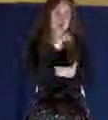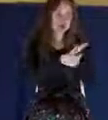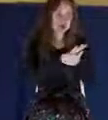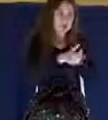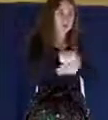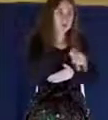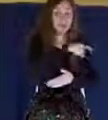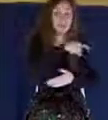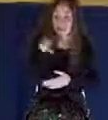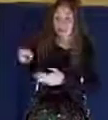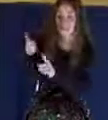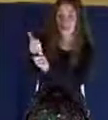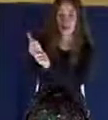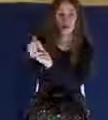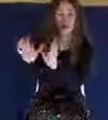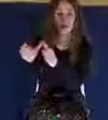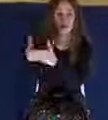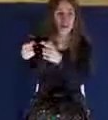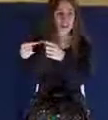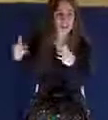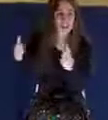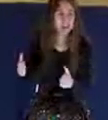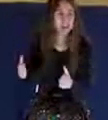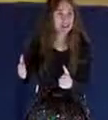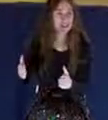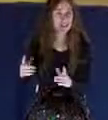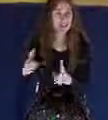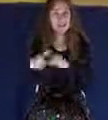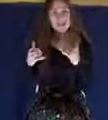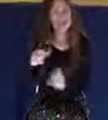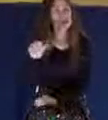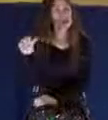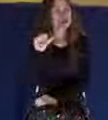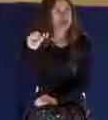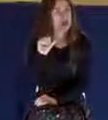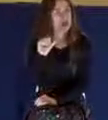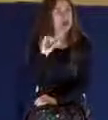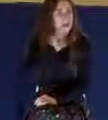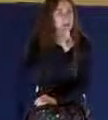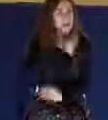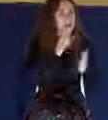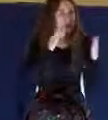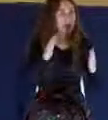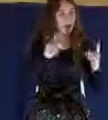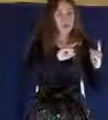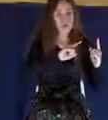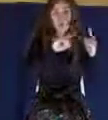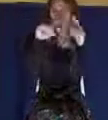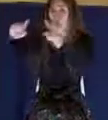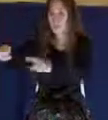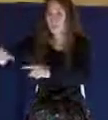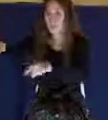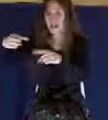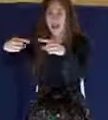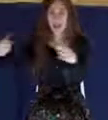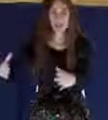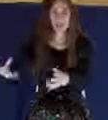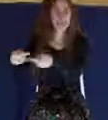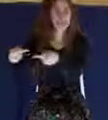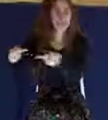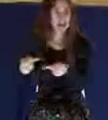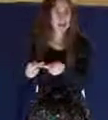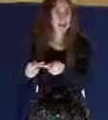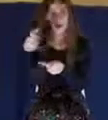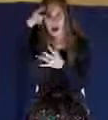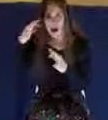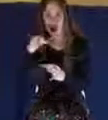this was the enemies of God. And here is Elimelech running down to the enemies of God's people rather than trusting in the Lord. His